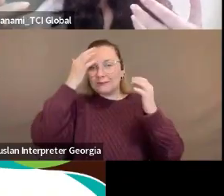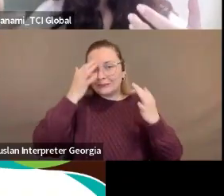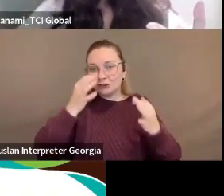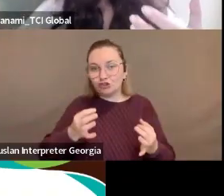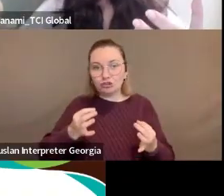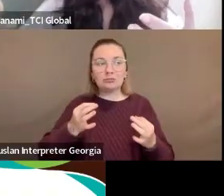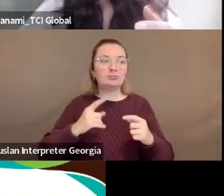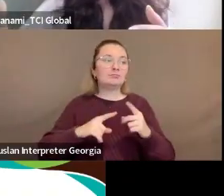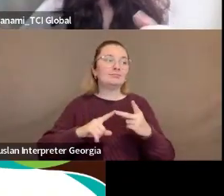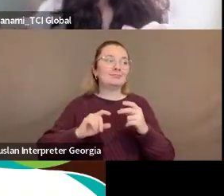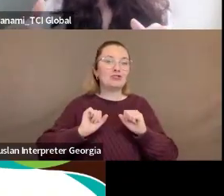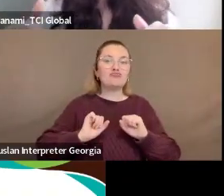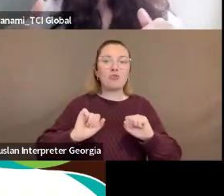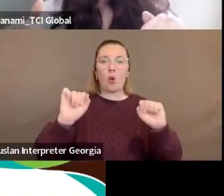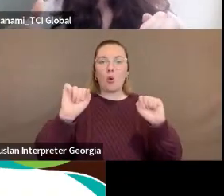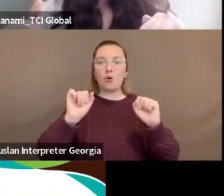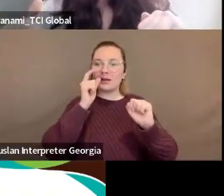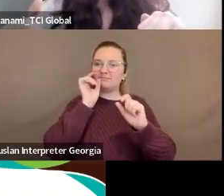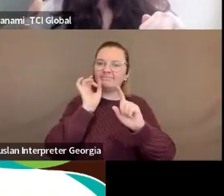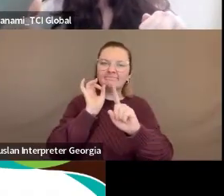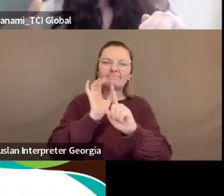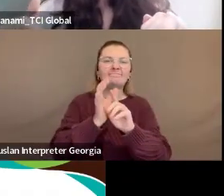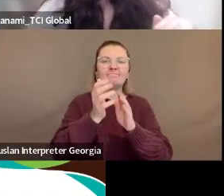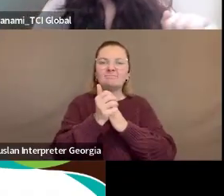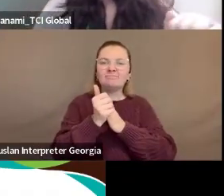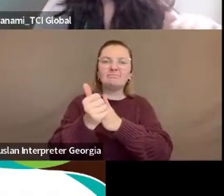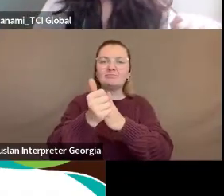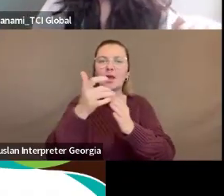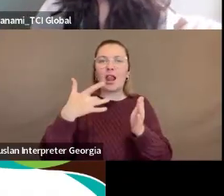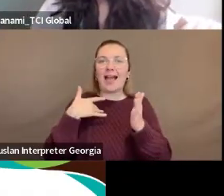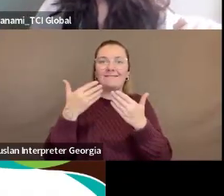with dignity and lead a self-directed life.